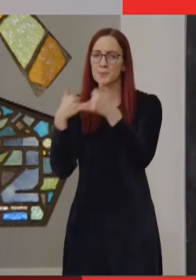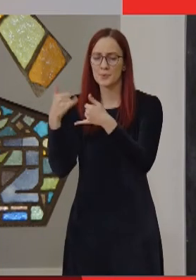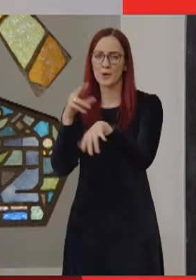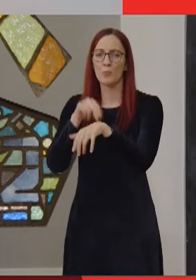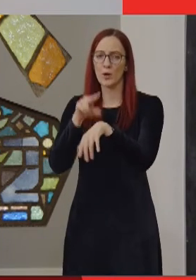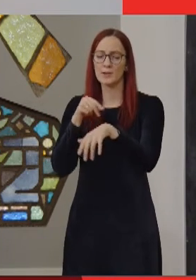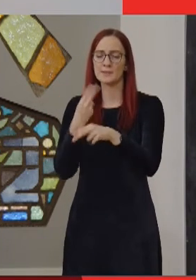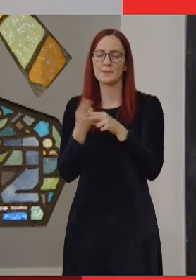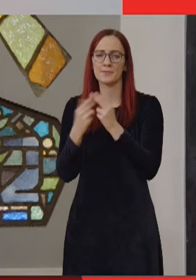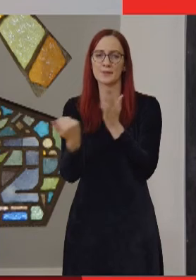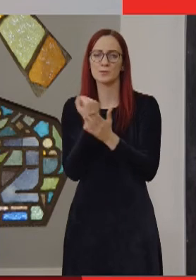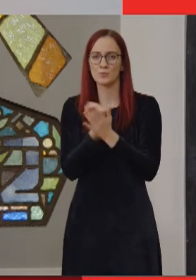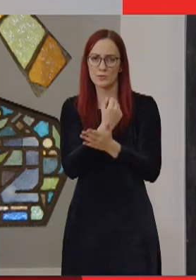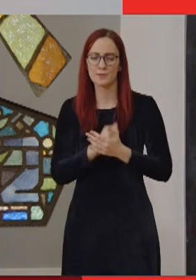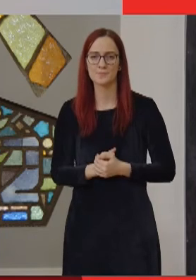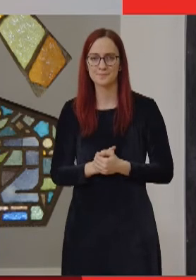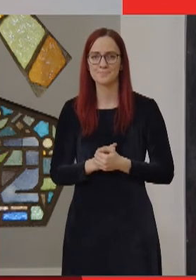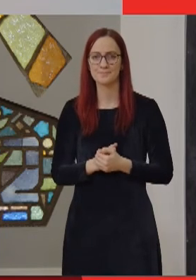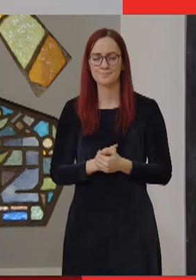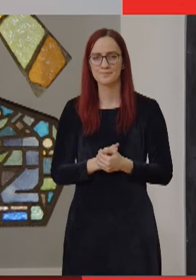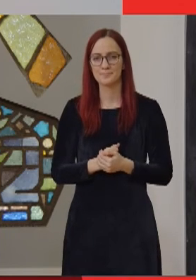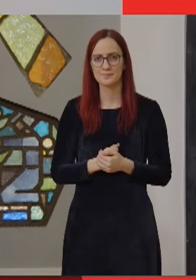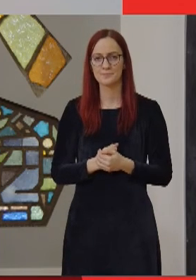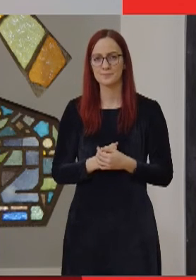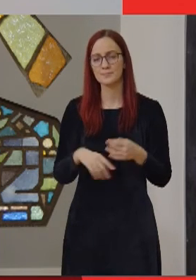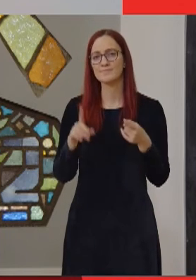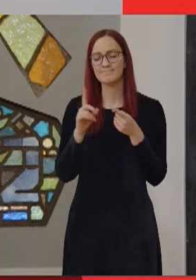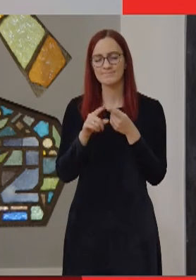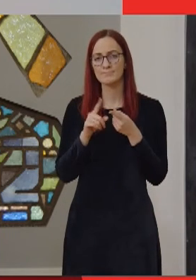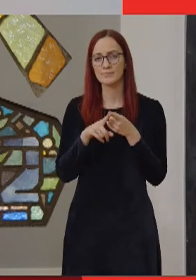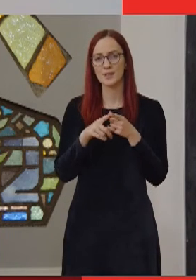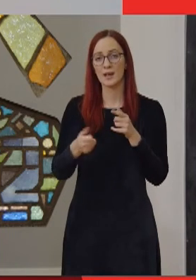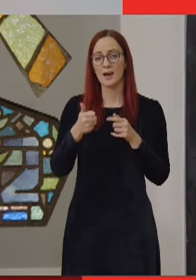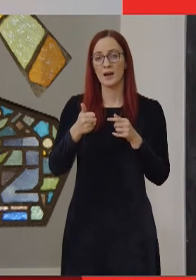would be women. We have given the proposal